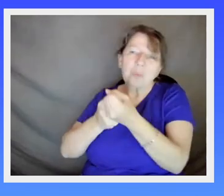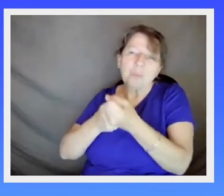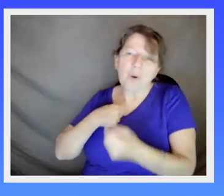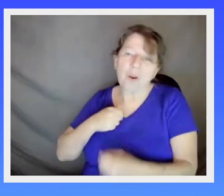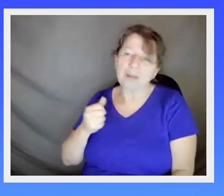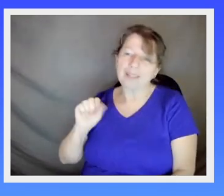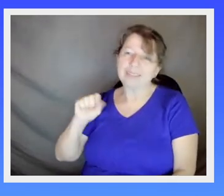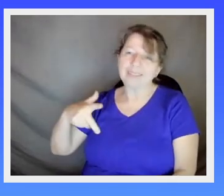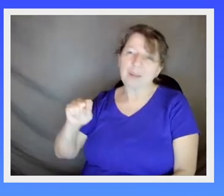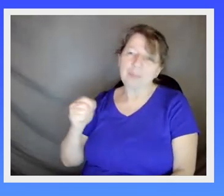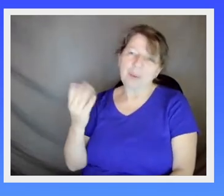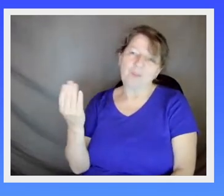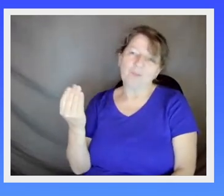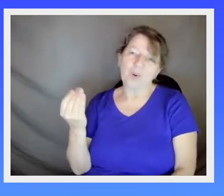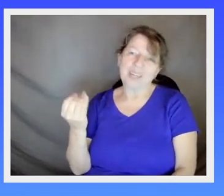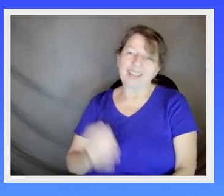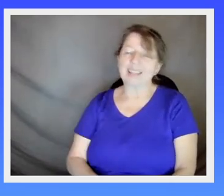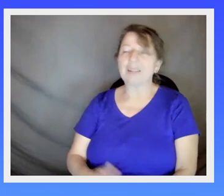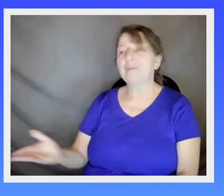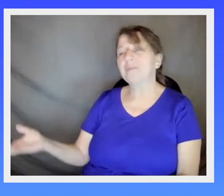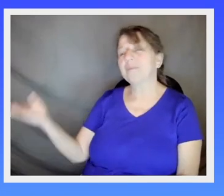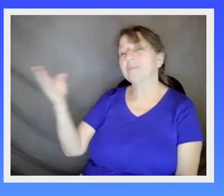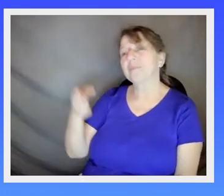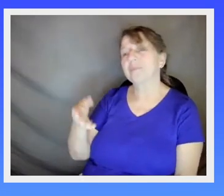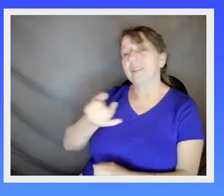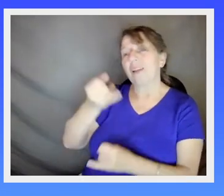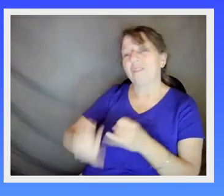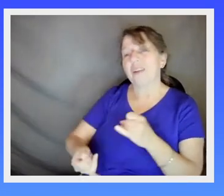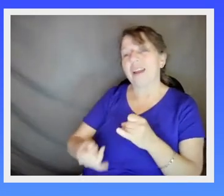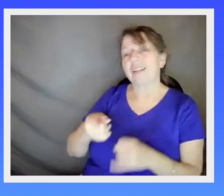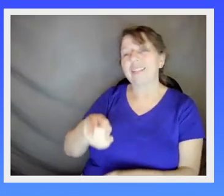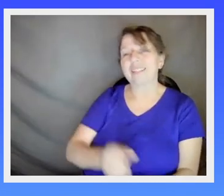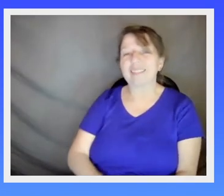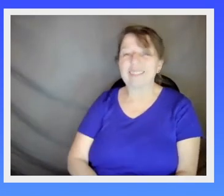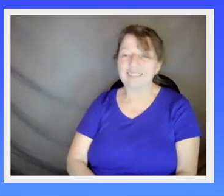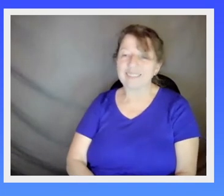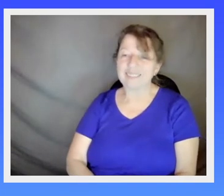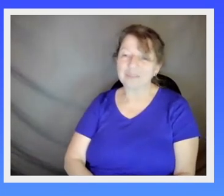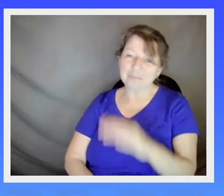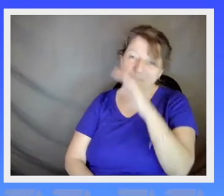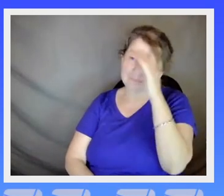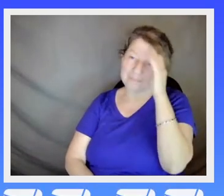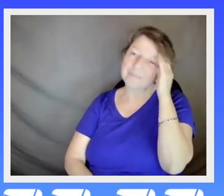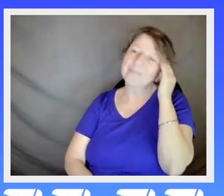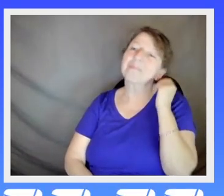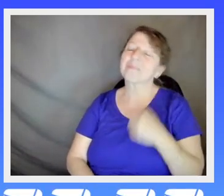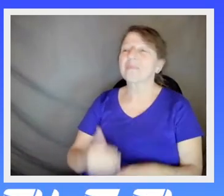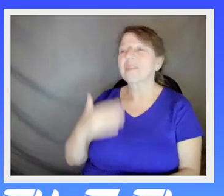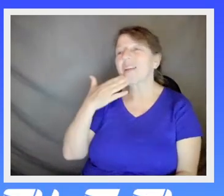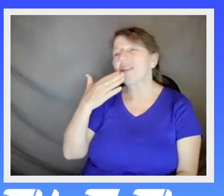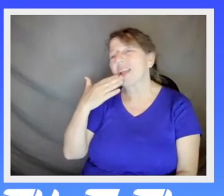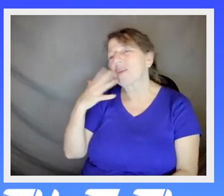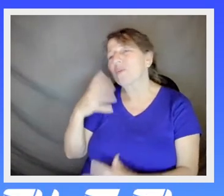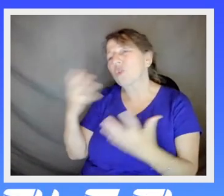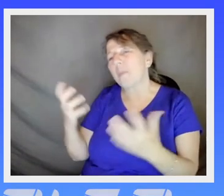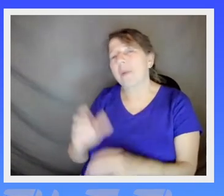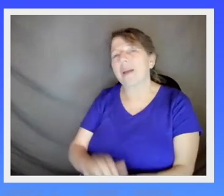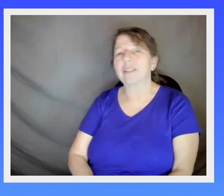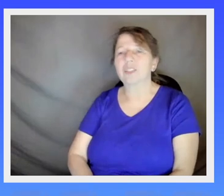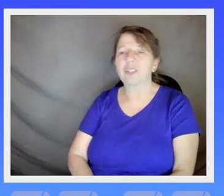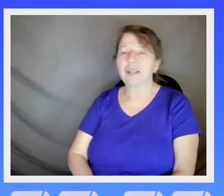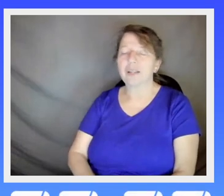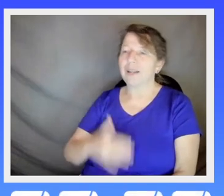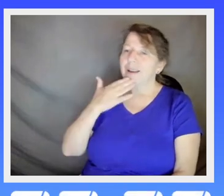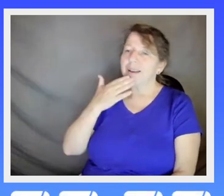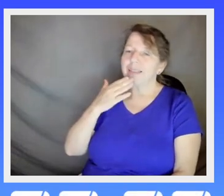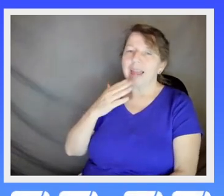Thank you, Councillor Campbell. Last but not least, John. Cristela, thank you very much. I want to thank the Create